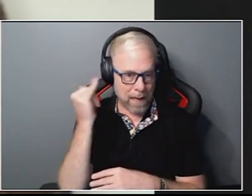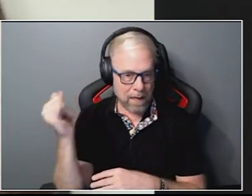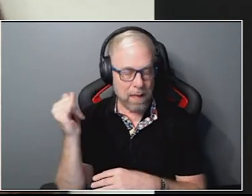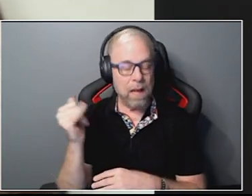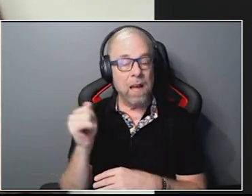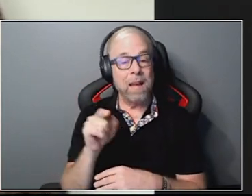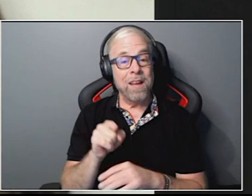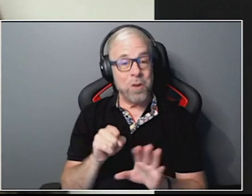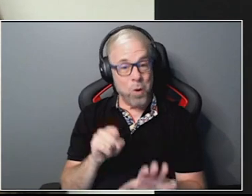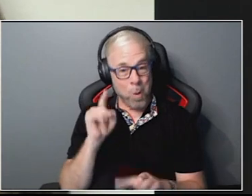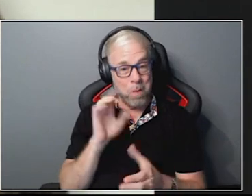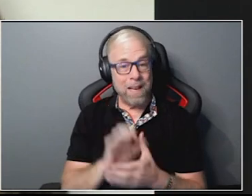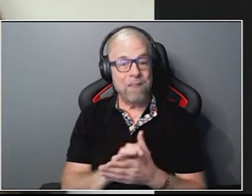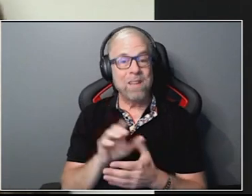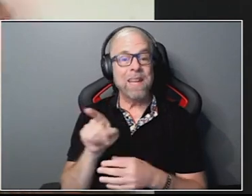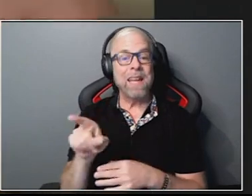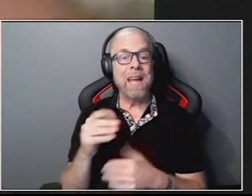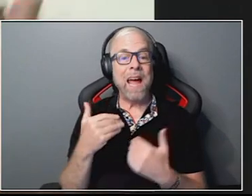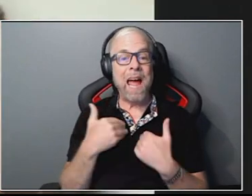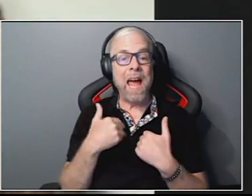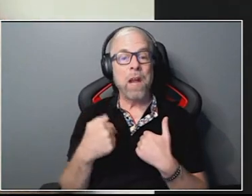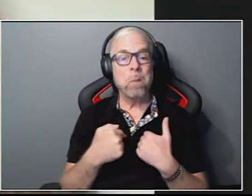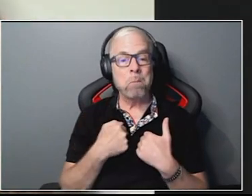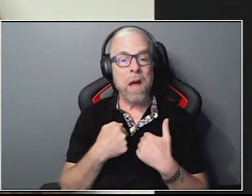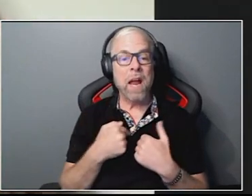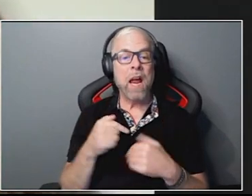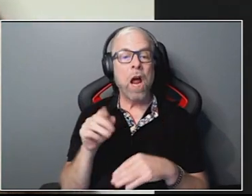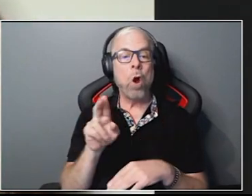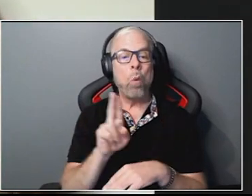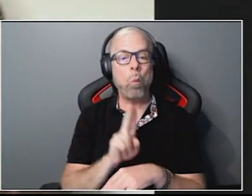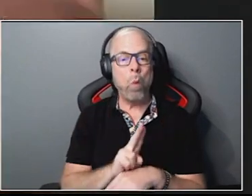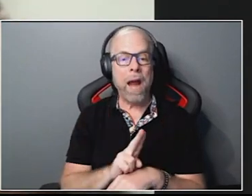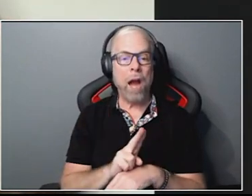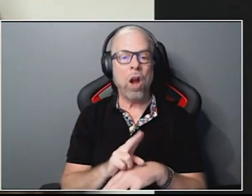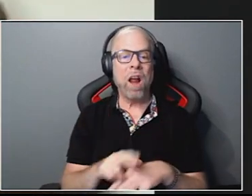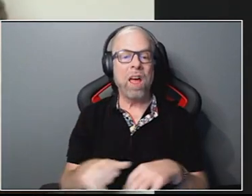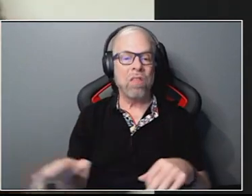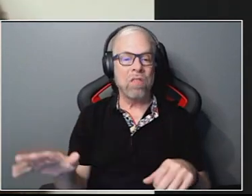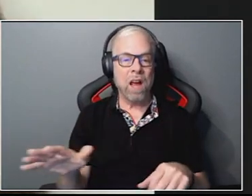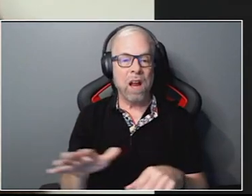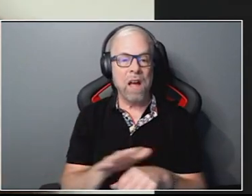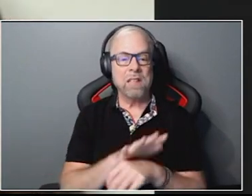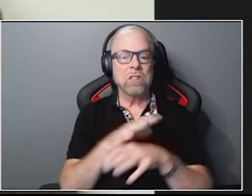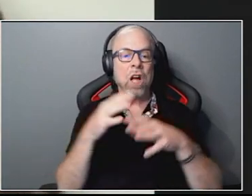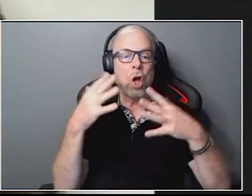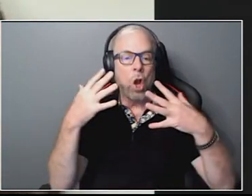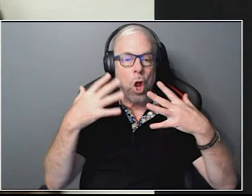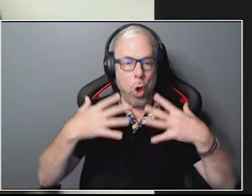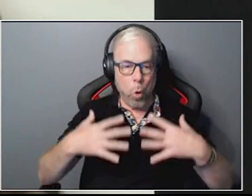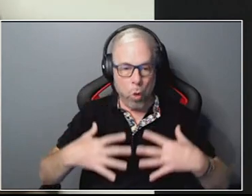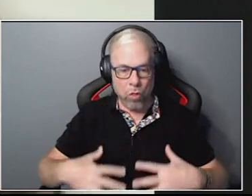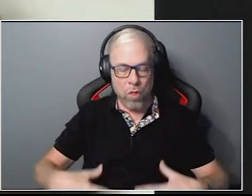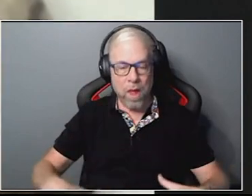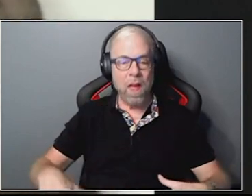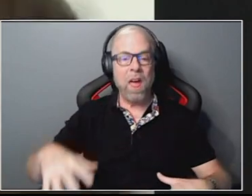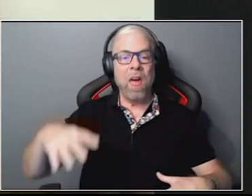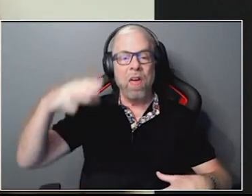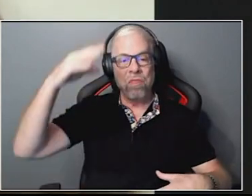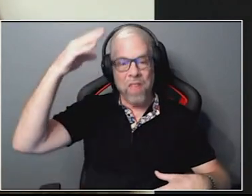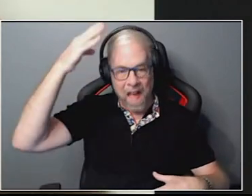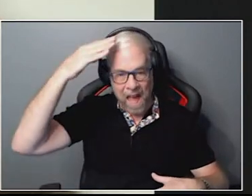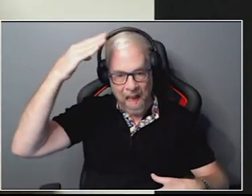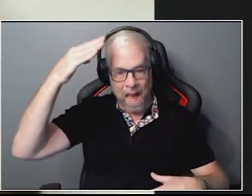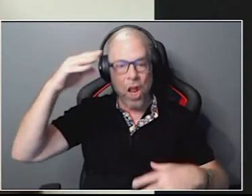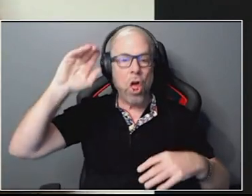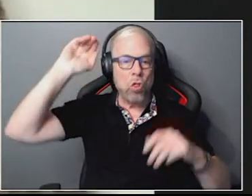believe he actually had me wear the entire regalia of the hat, the hood,